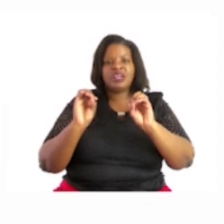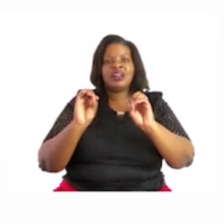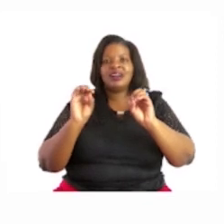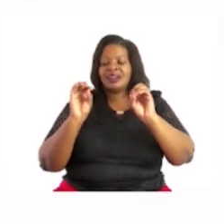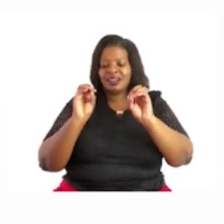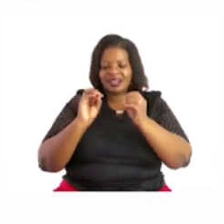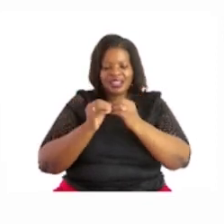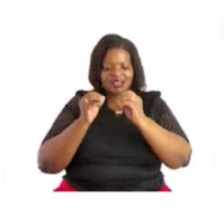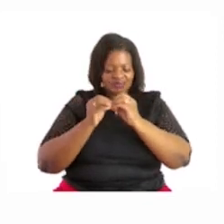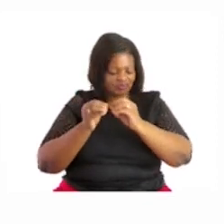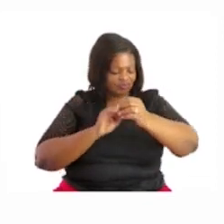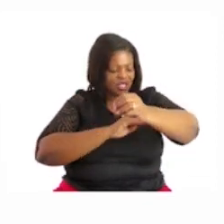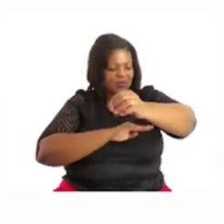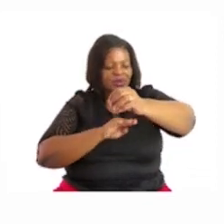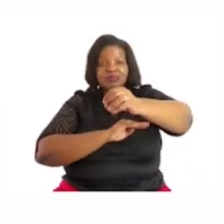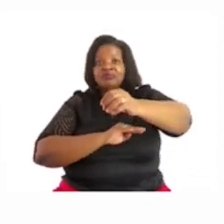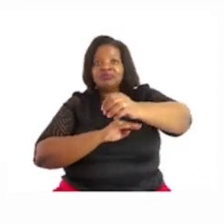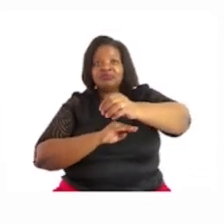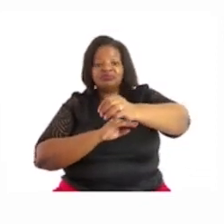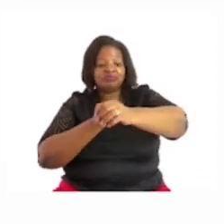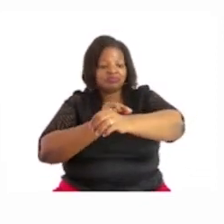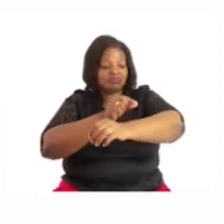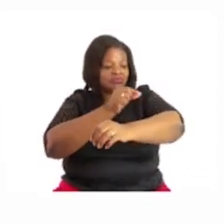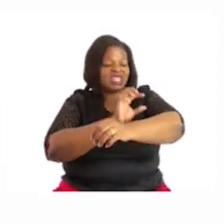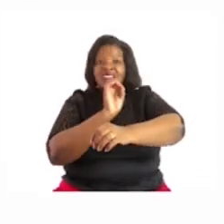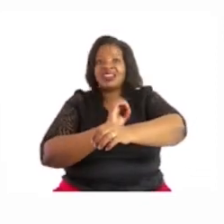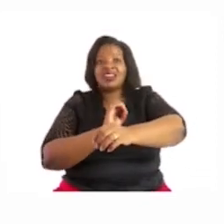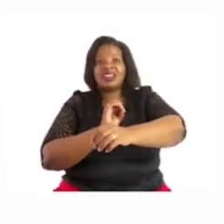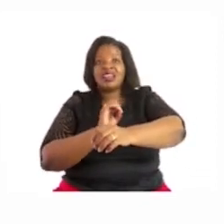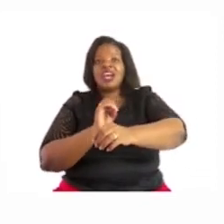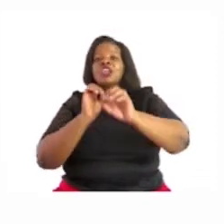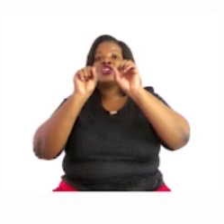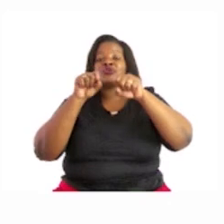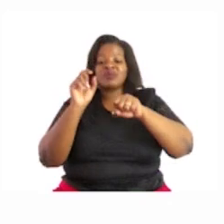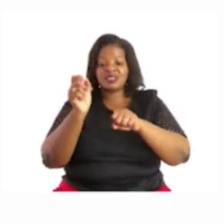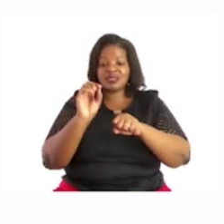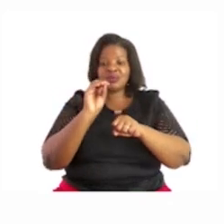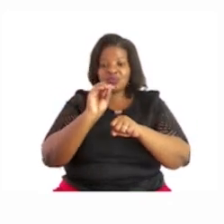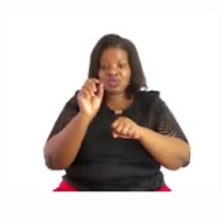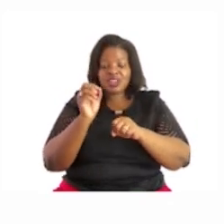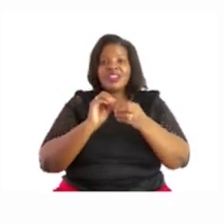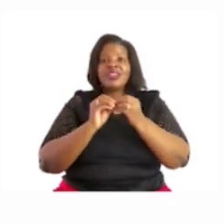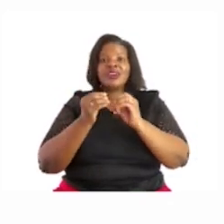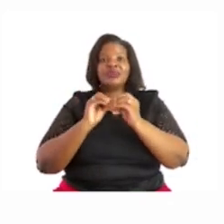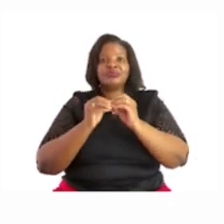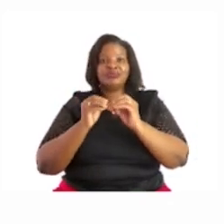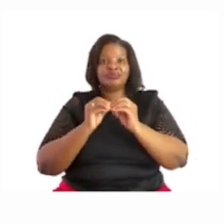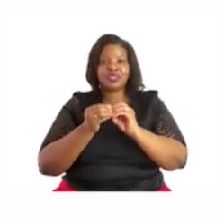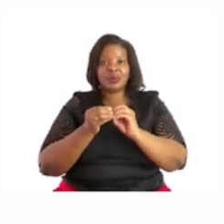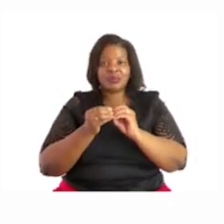do is you can write them down below the place values,